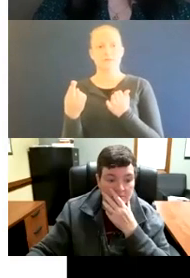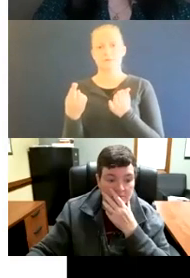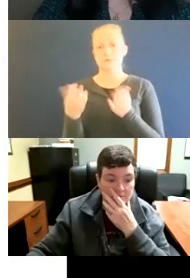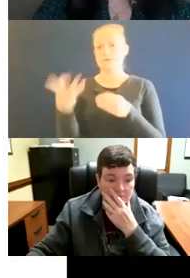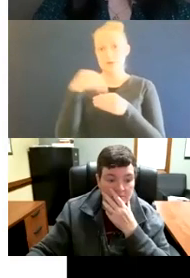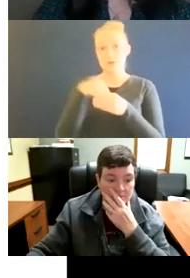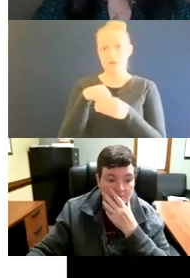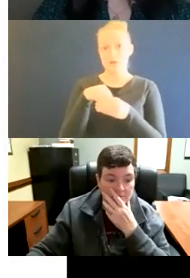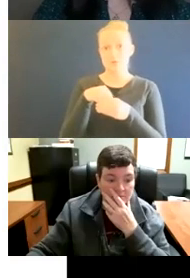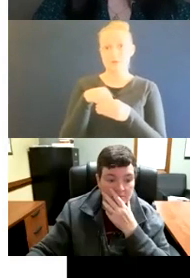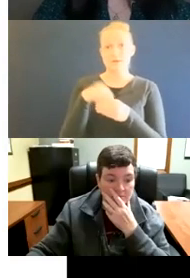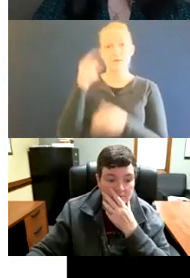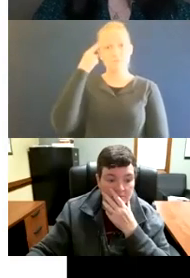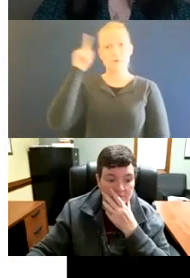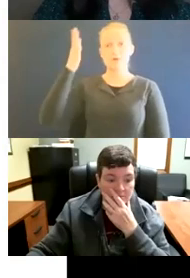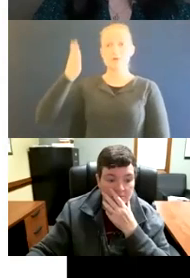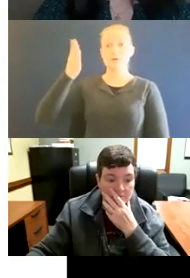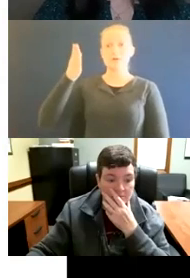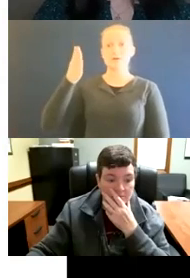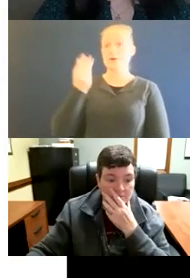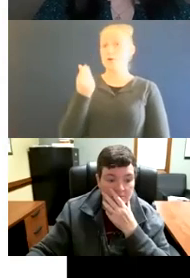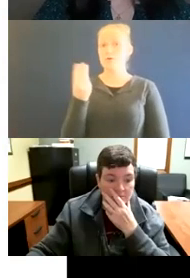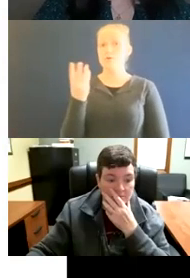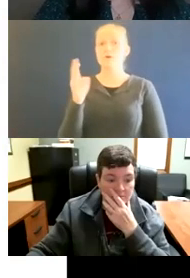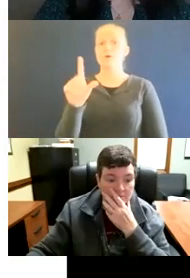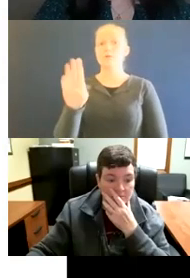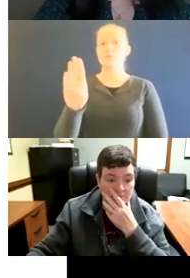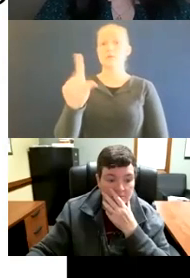and some more information for you, several blog posts.